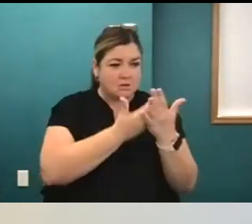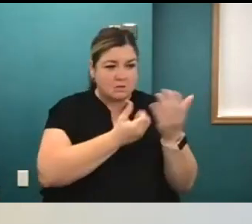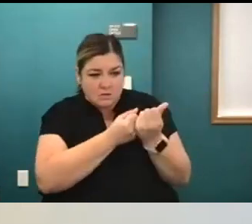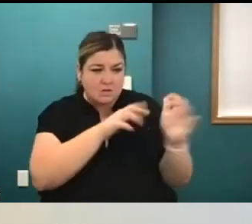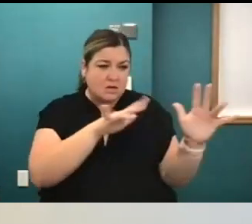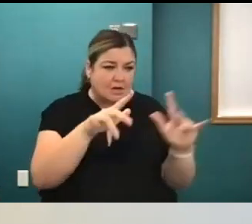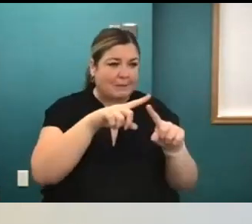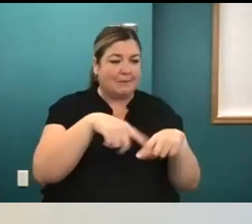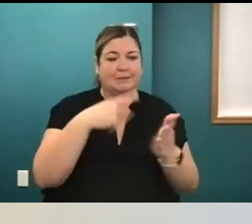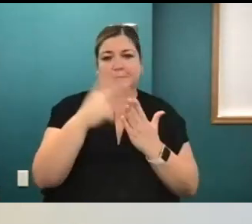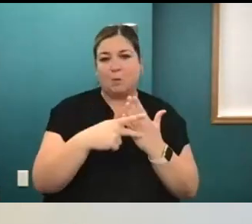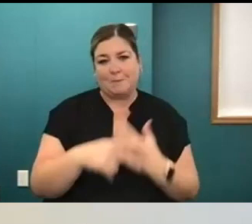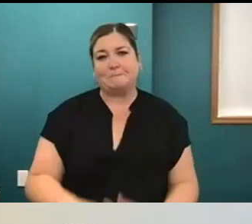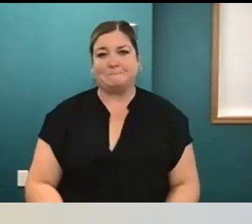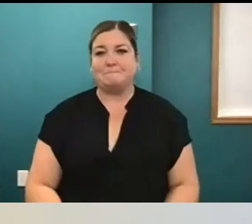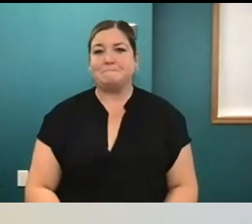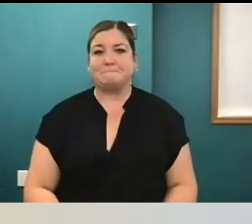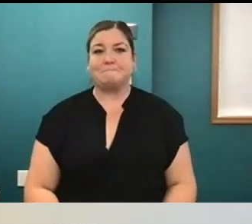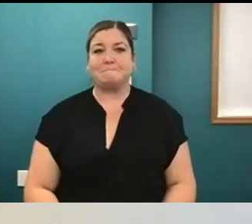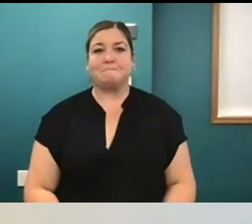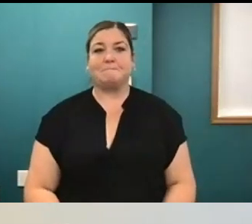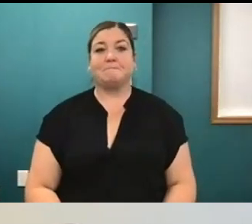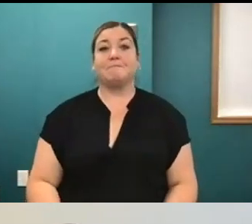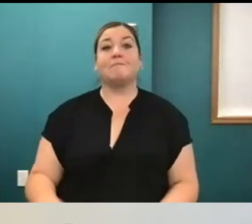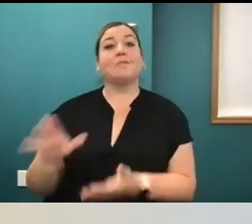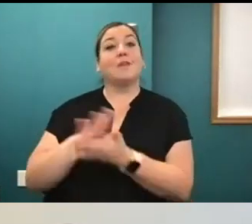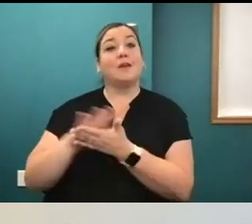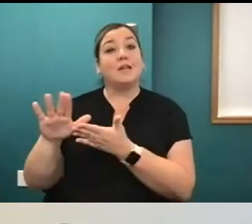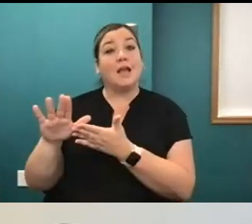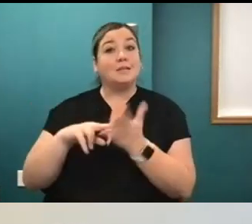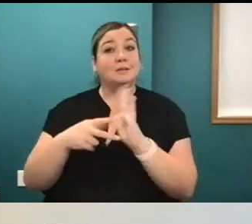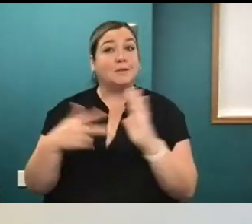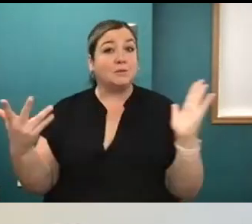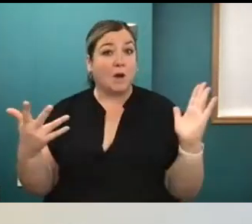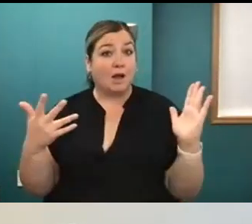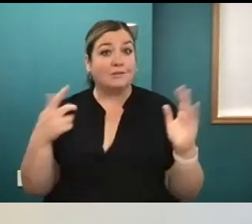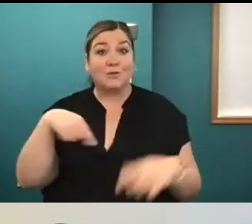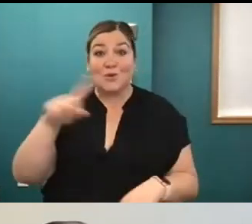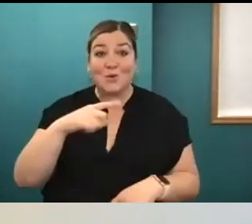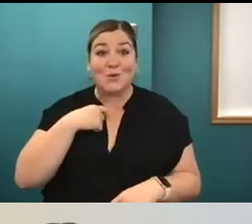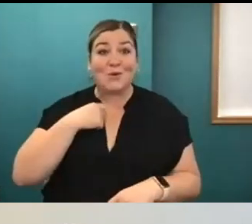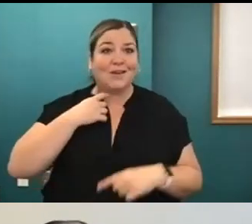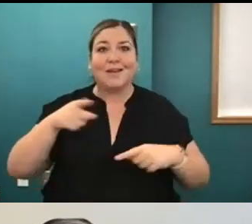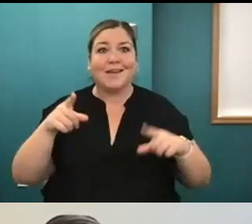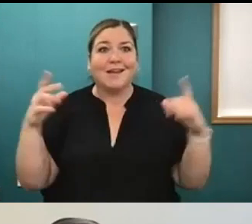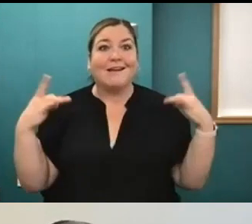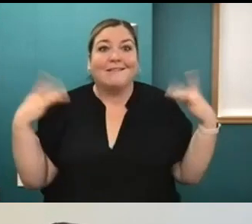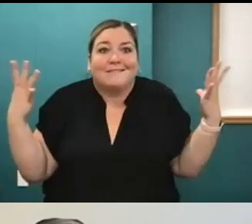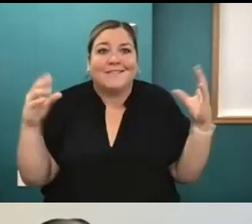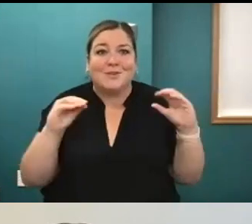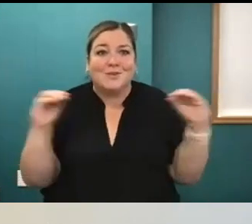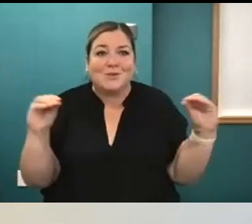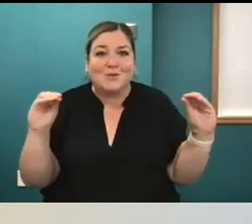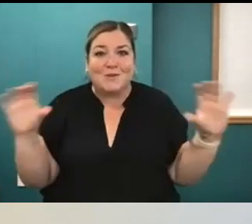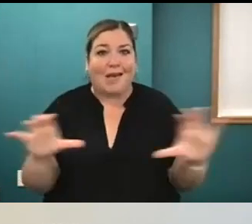programming alone. What's nice is that what that means for you guys is there's nothing you have to do. So less is